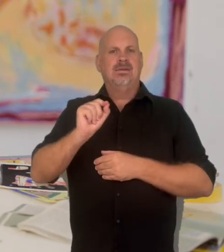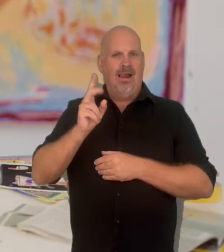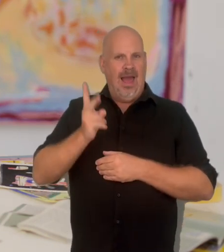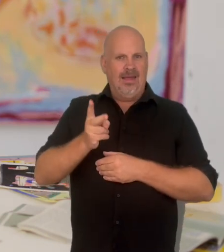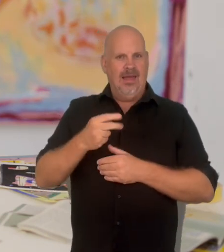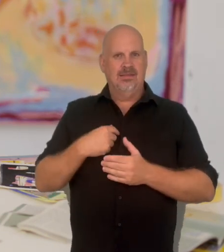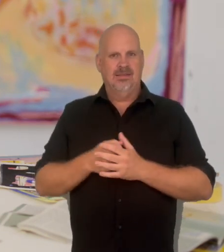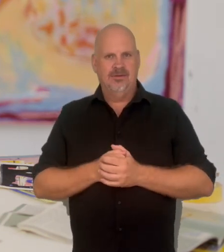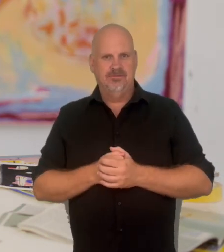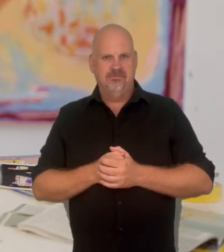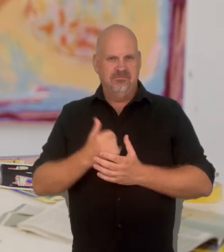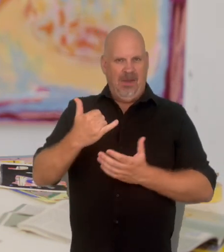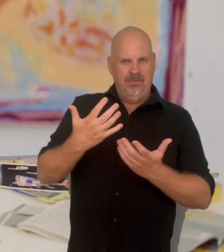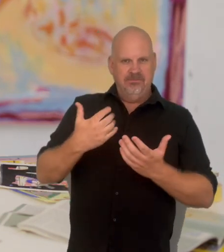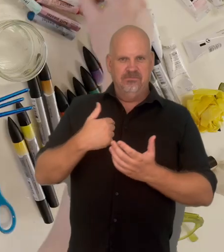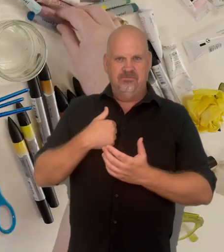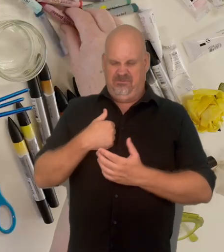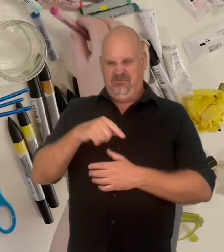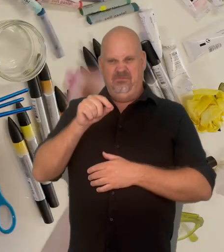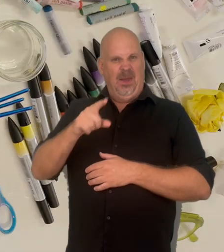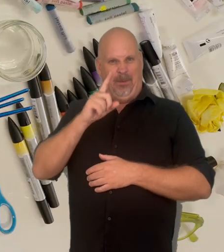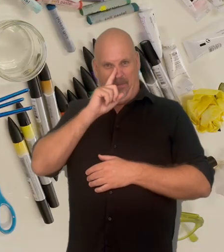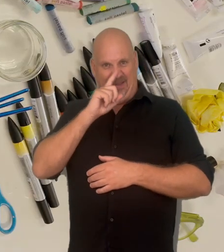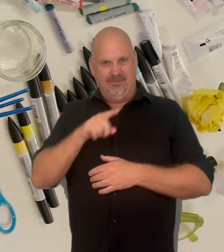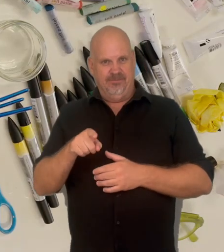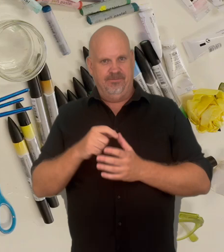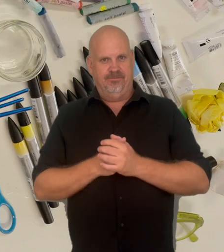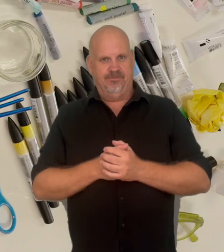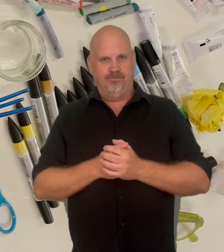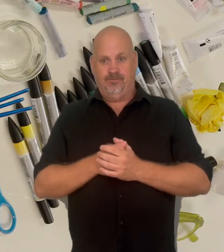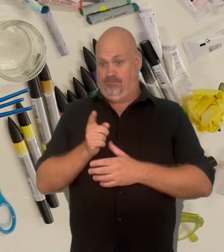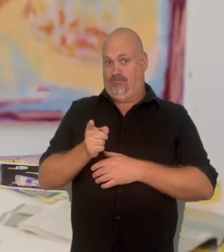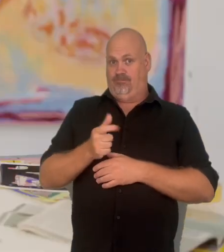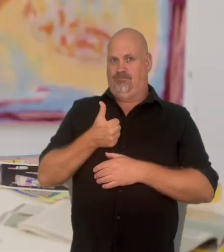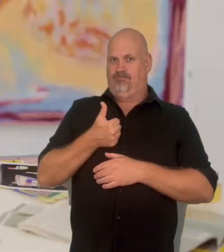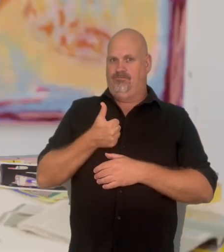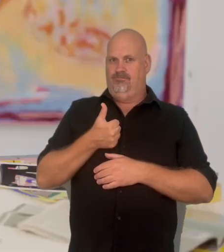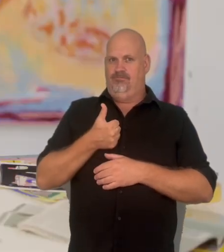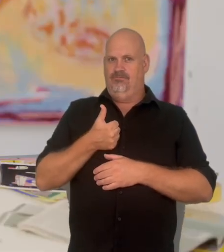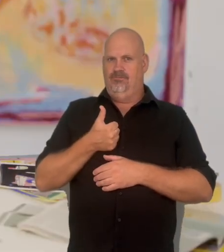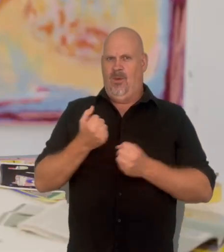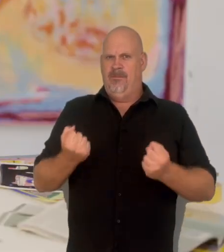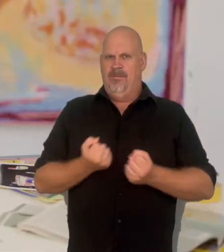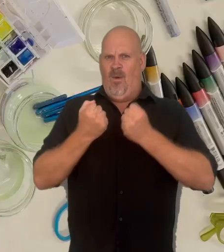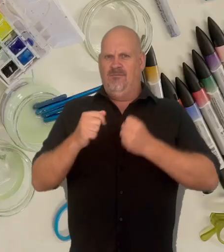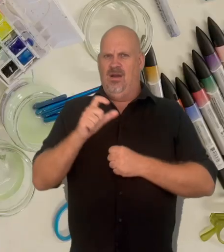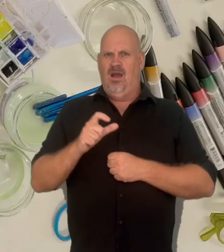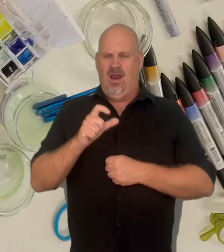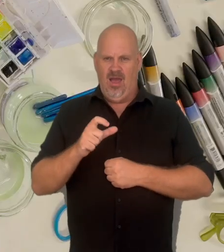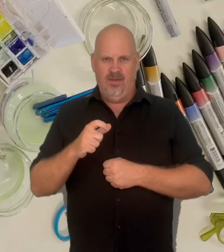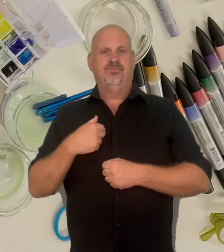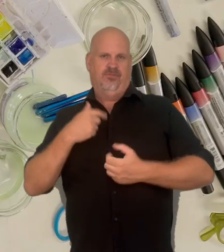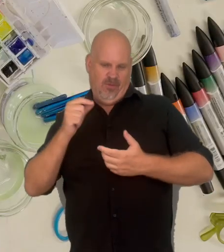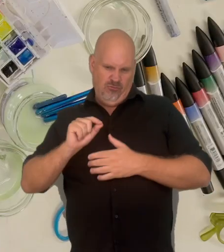maybe. And I'm going to choose a pink pastel. This one. Ooh, that's a powerful colour. And I'm going to draw into